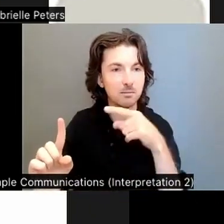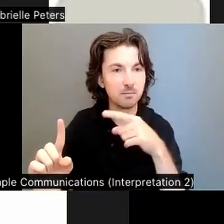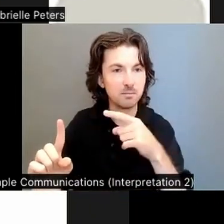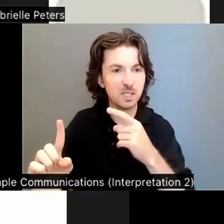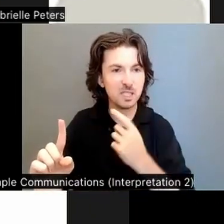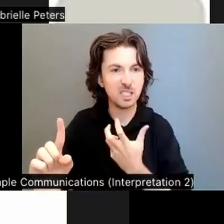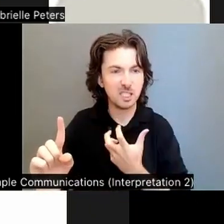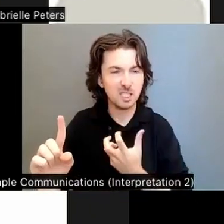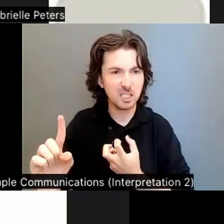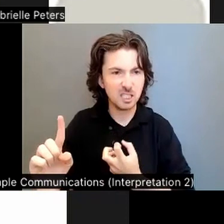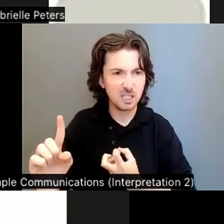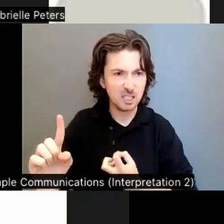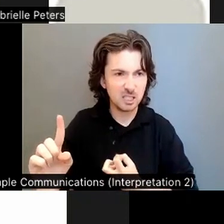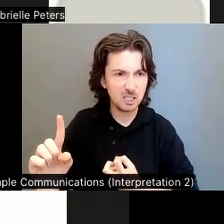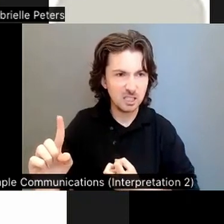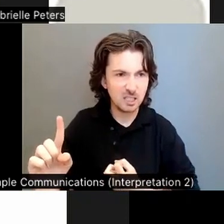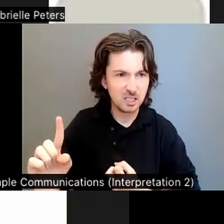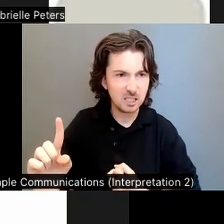grief and